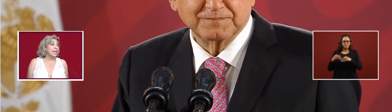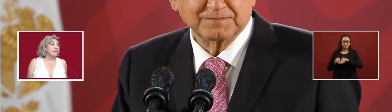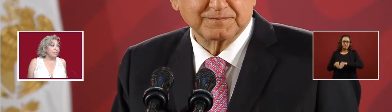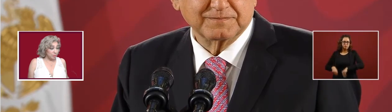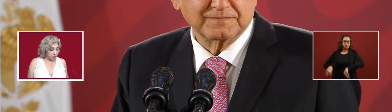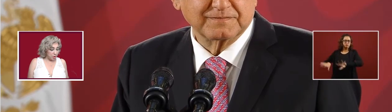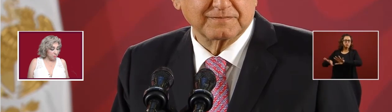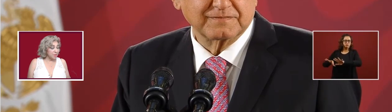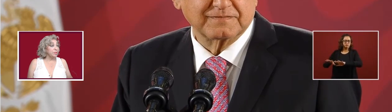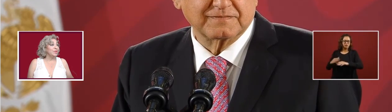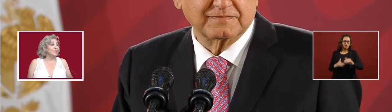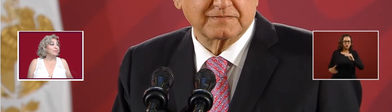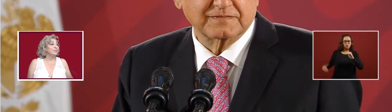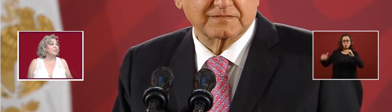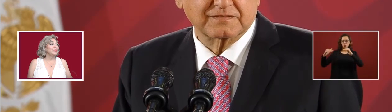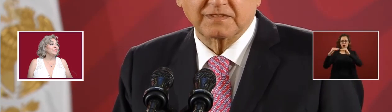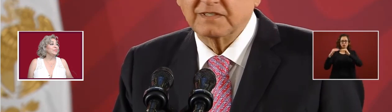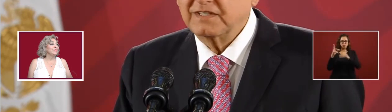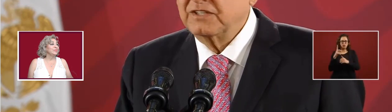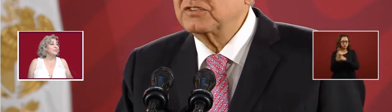Like if it was permeable.